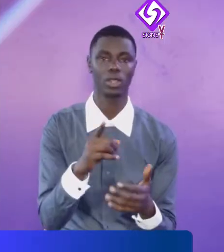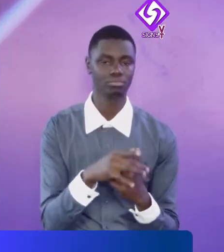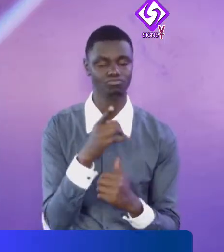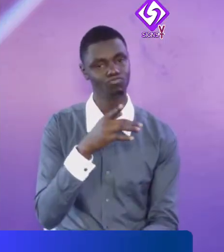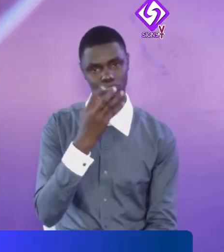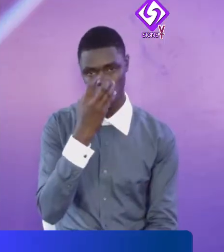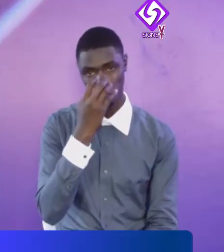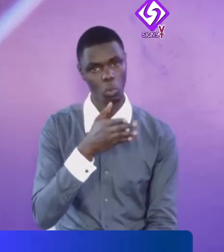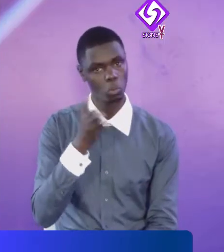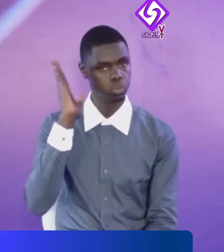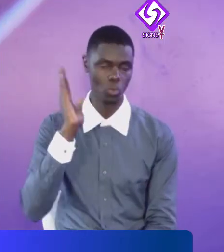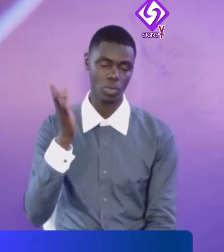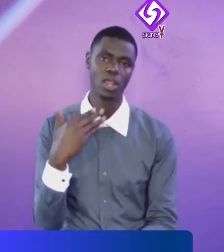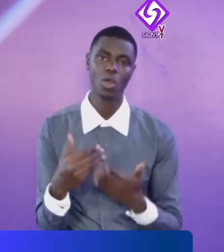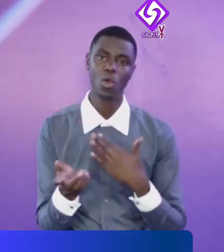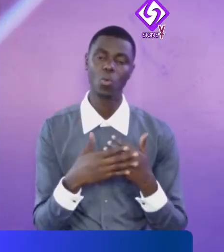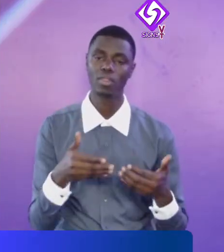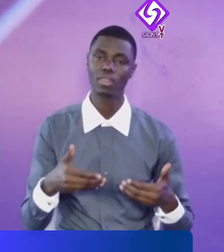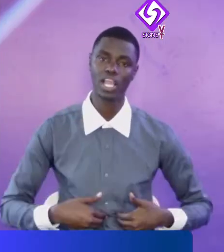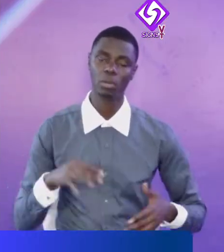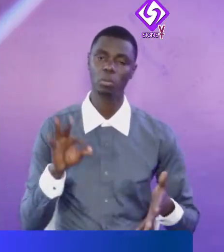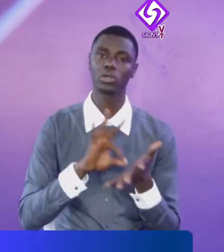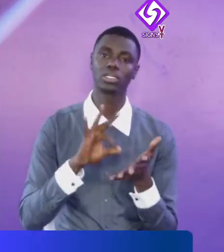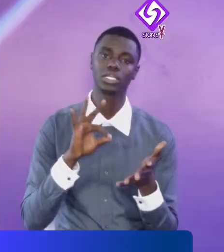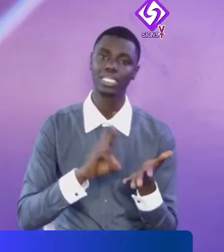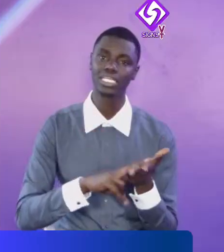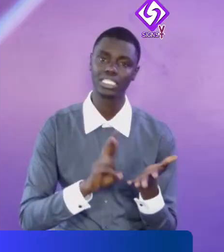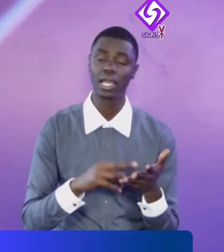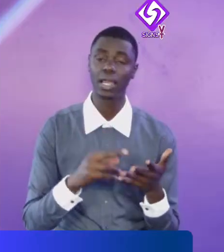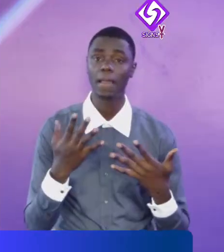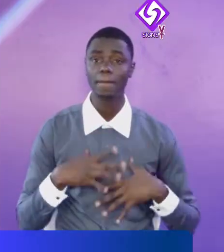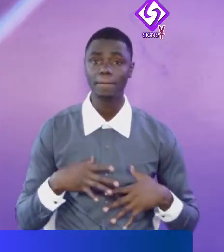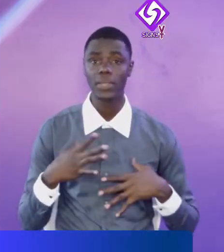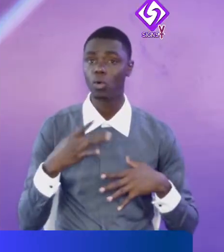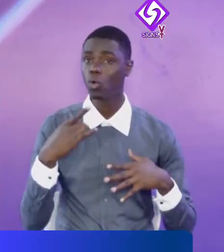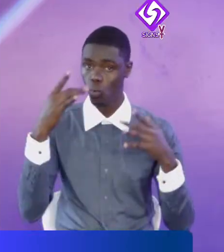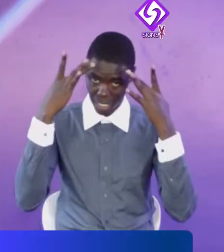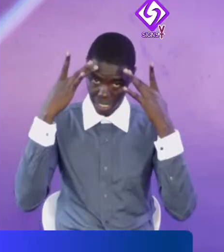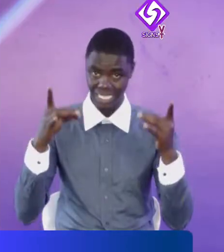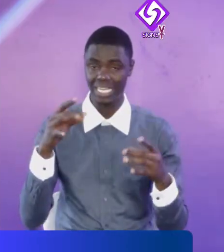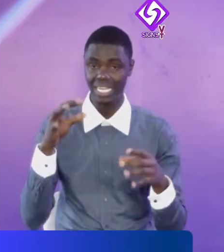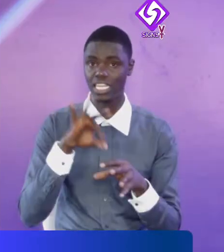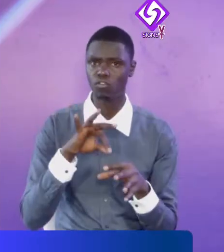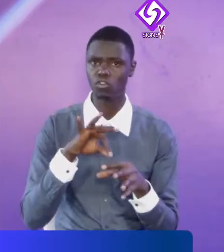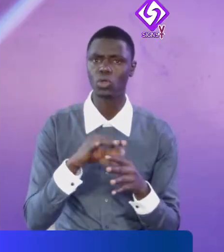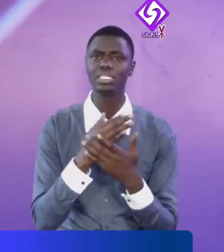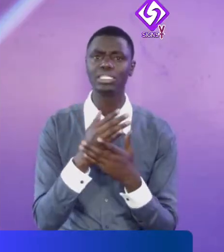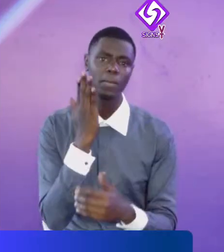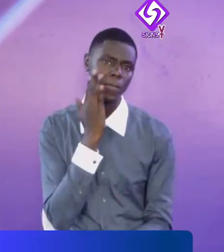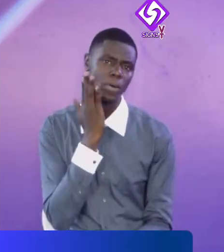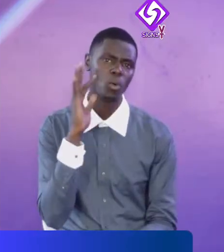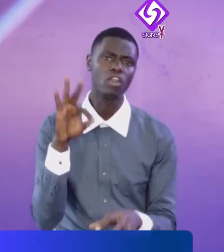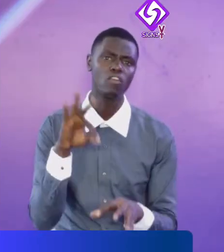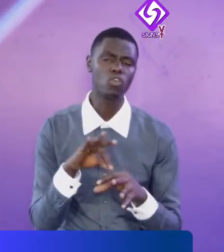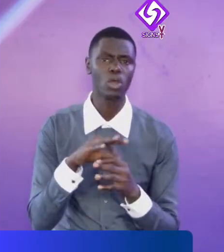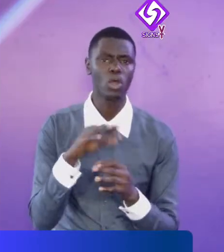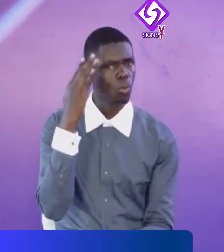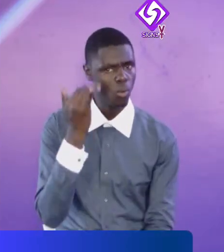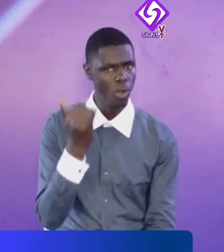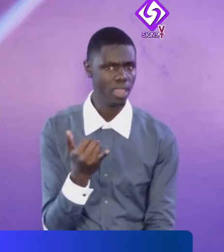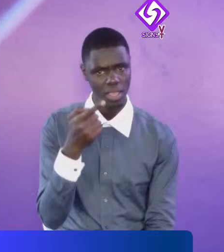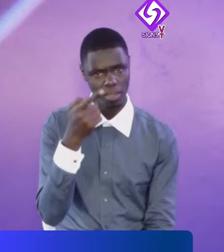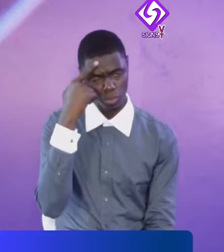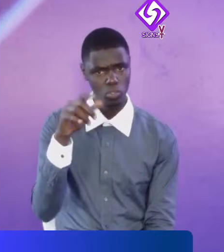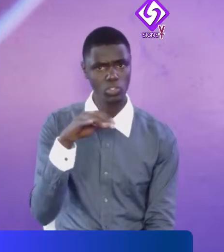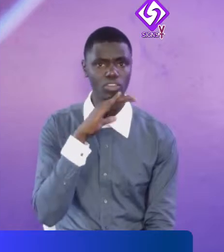me? Whether young people register or not, they'll go home. In fact, young people will determine the voting. In fact, some mothers are going to vote because of their